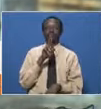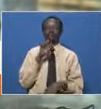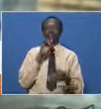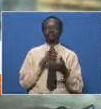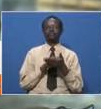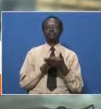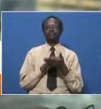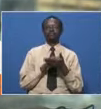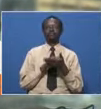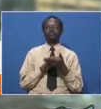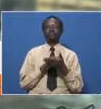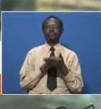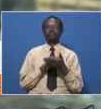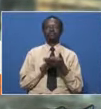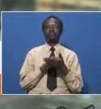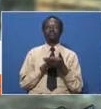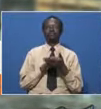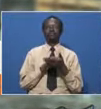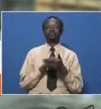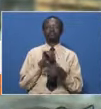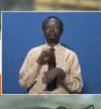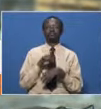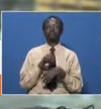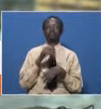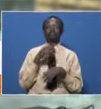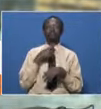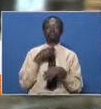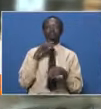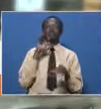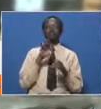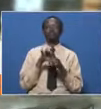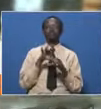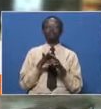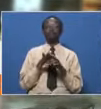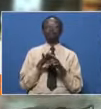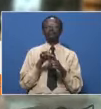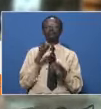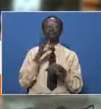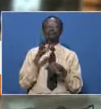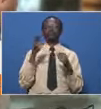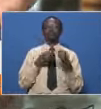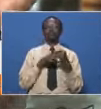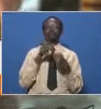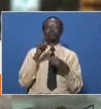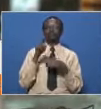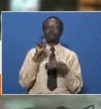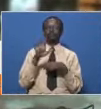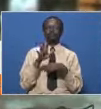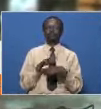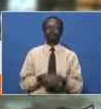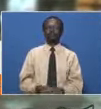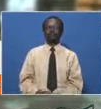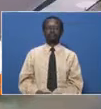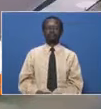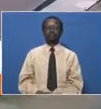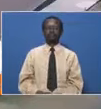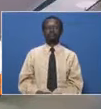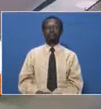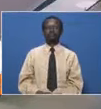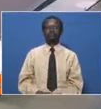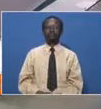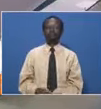has a vote, what do you call, basket of 7.5 million, or I can't remember how much it was last time.